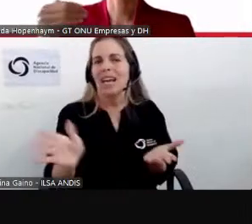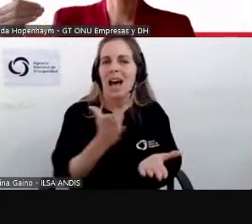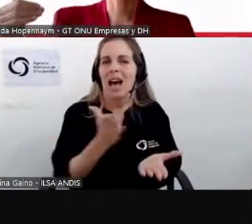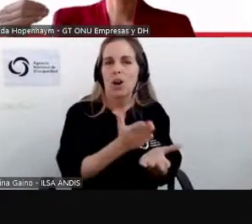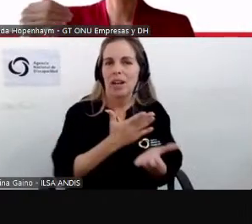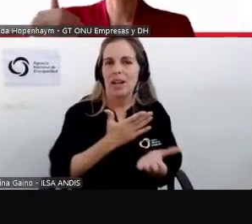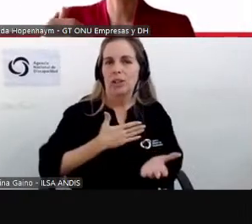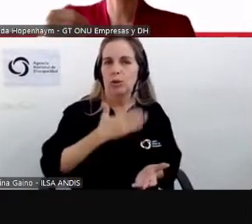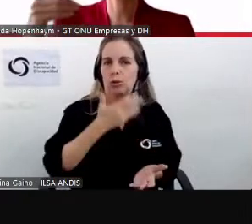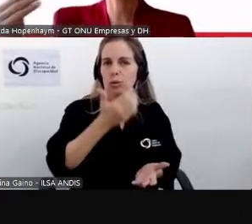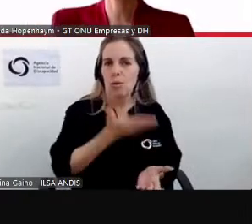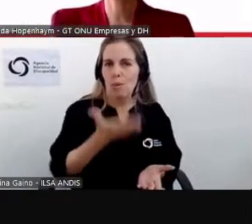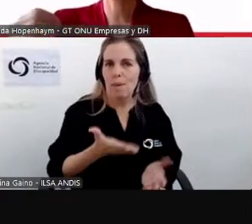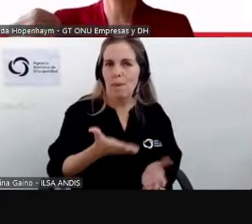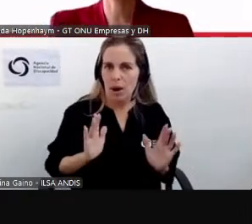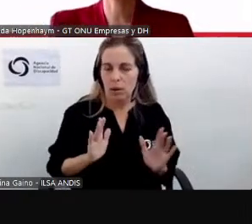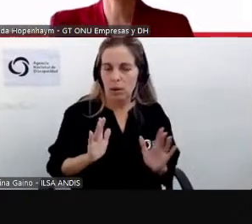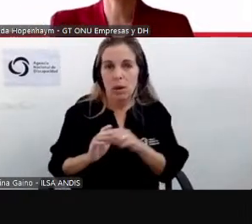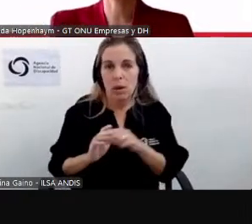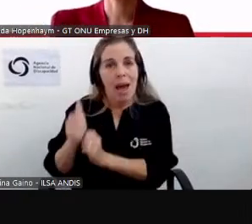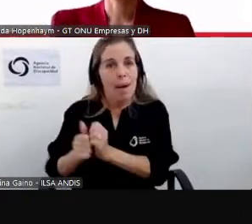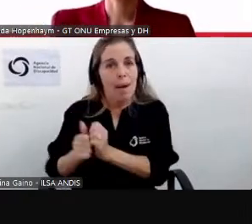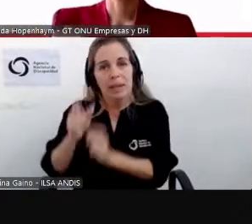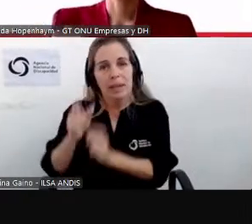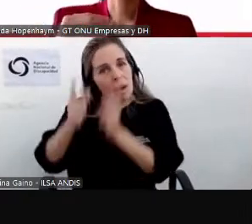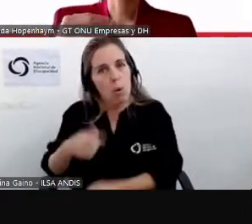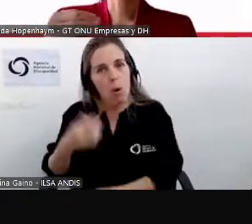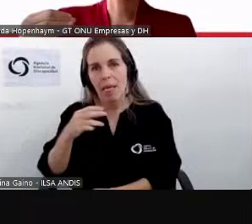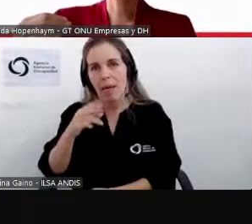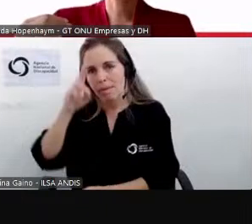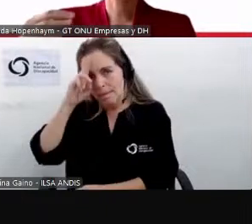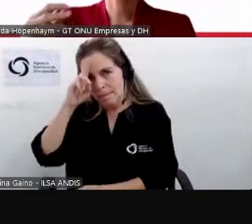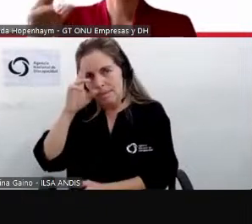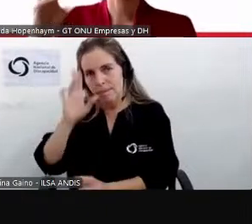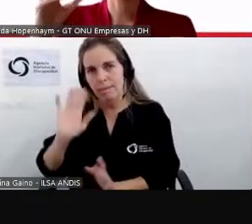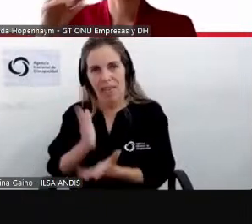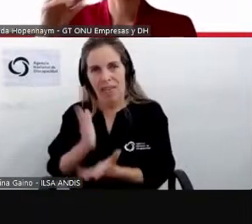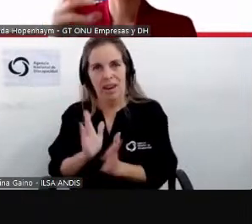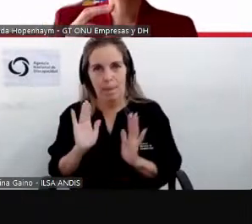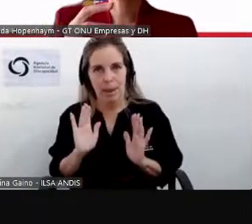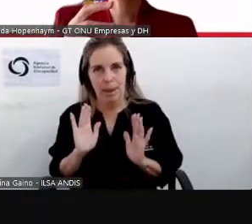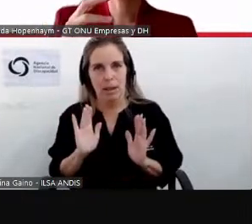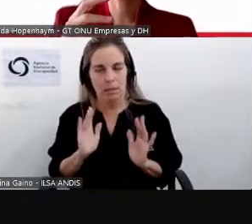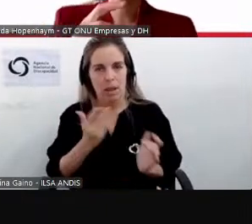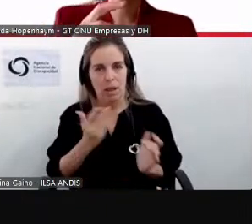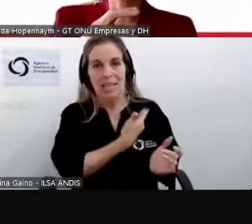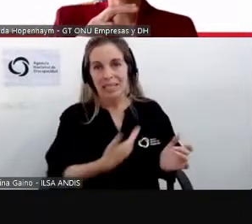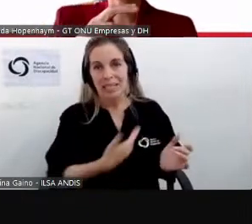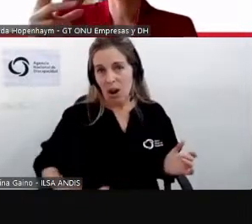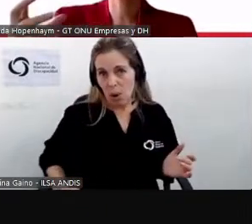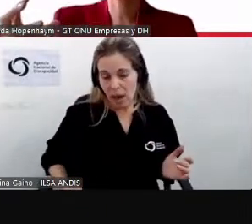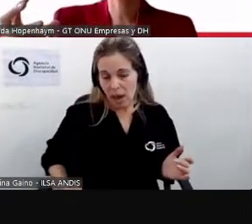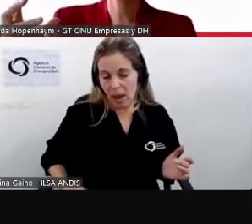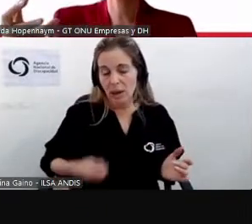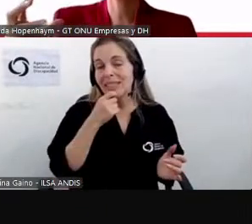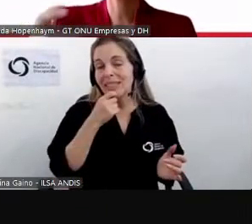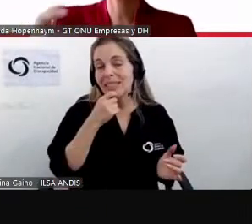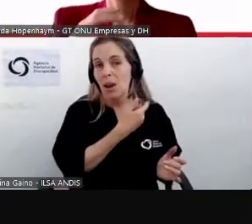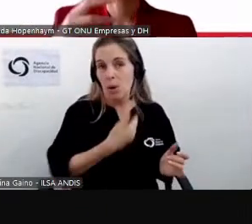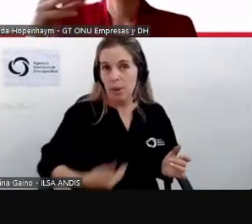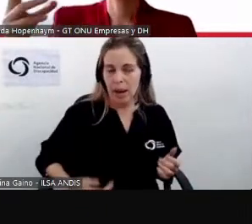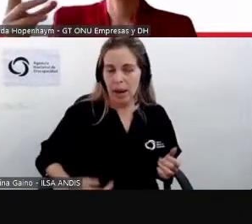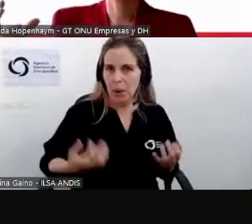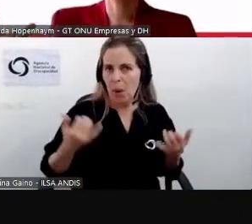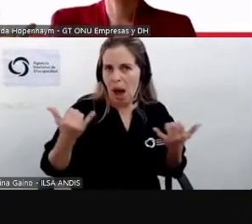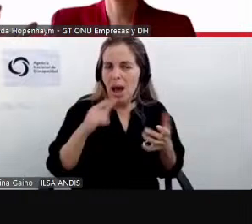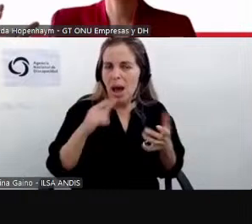is very important. It's not a once-off effort. First impact may evolve throughout time because they're dynamic. And I must also say that among these prevention mitigation mechanisms, and as part of the due diligence process, we